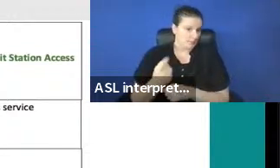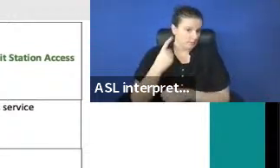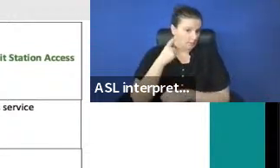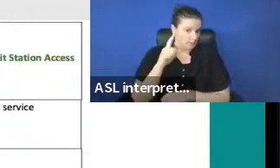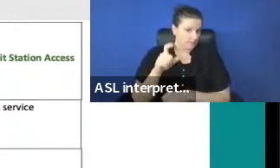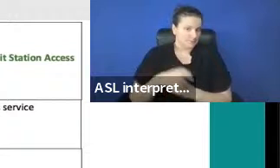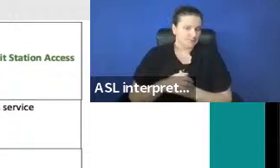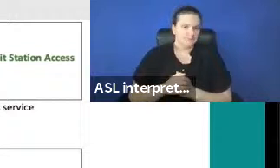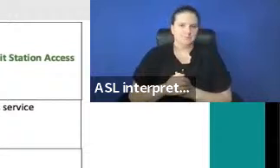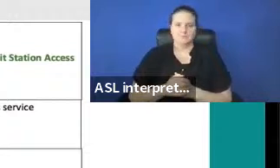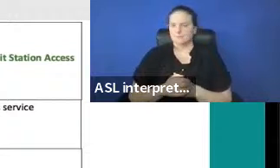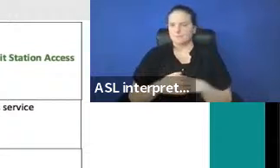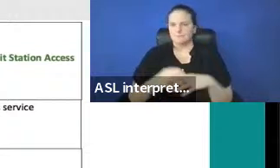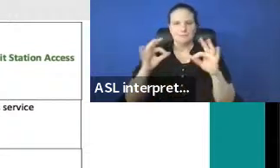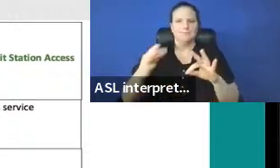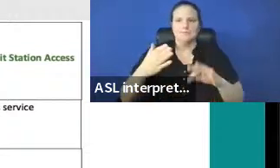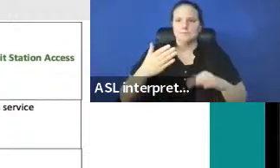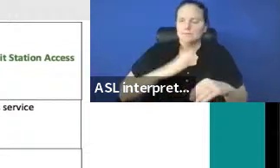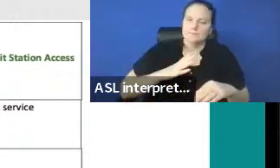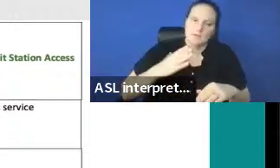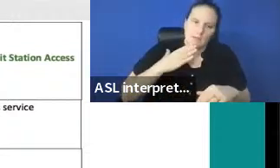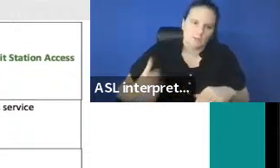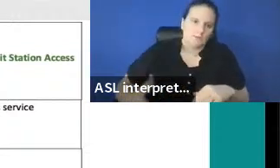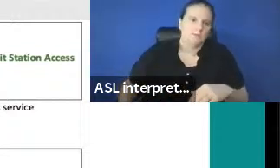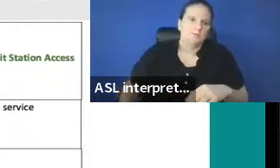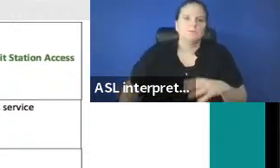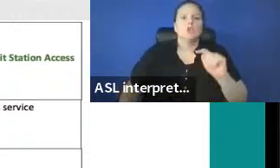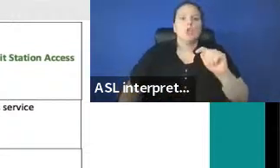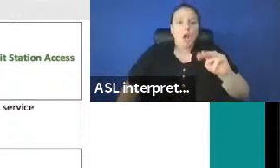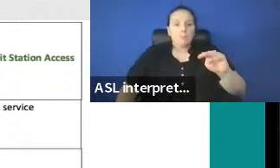Makes perfect sense. Thank you. We'll go to Tom next.